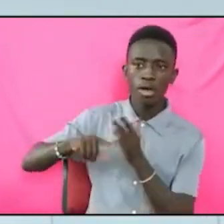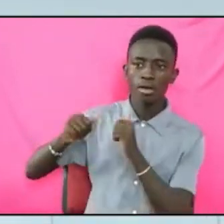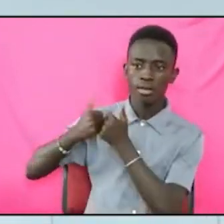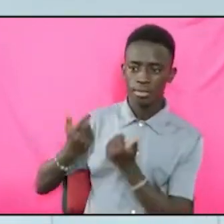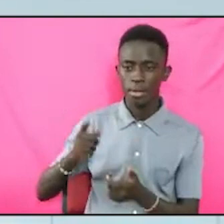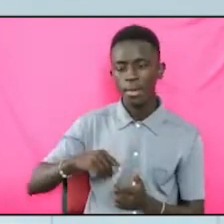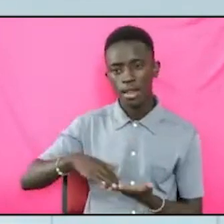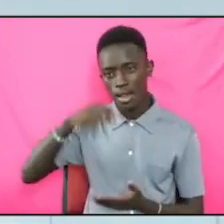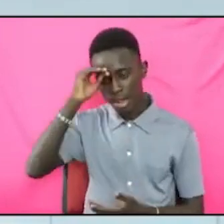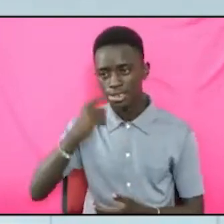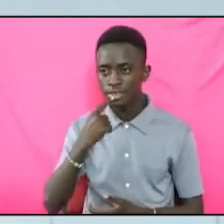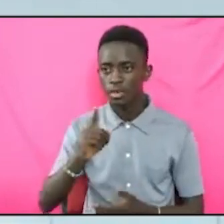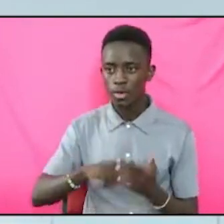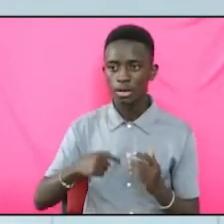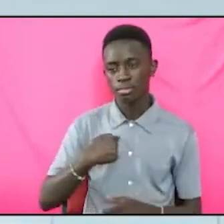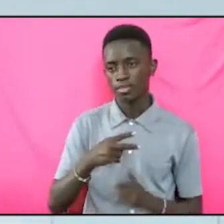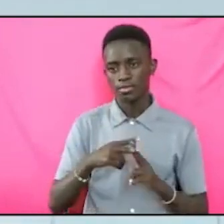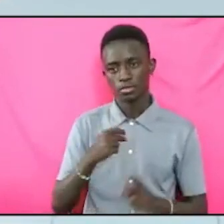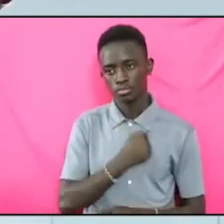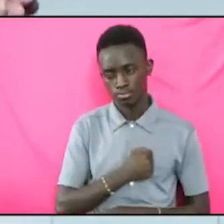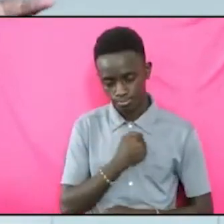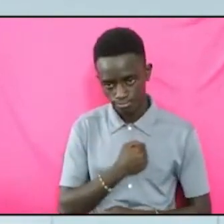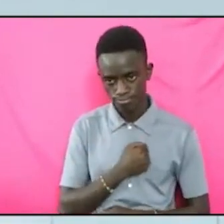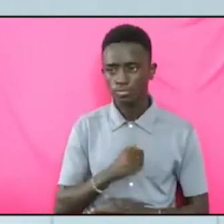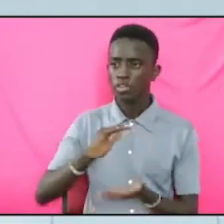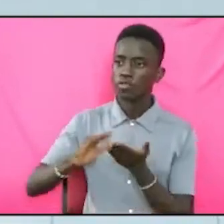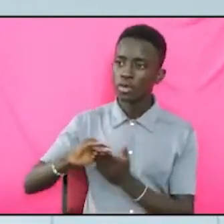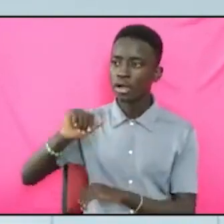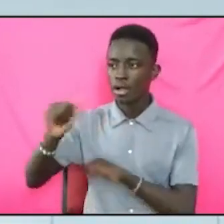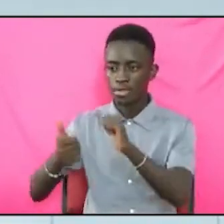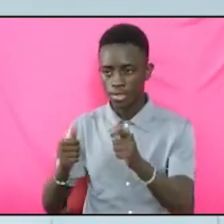sorry. Forgive yourself, even as you forgive others.